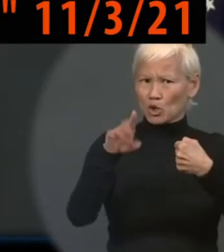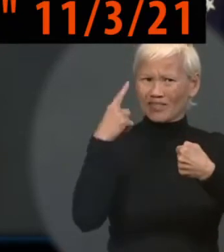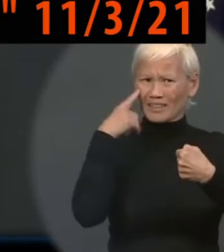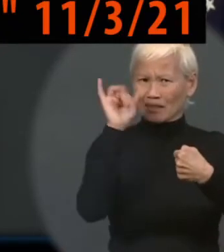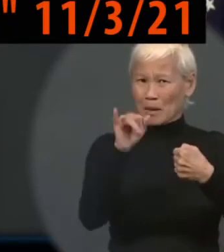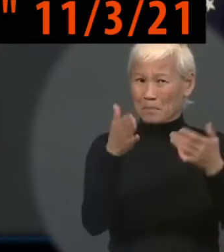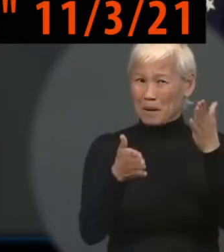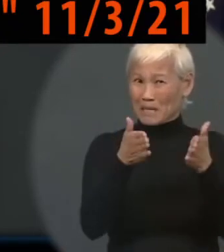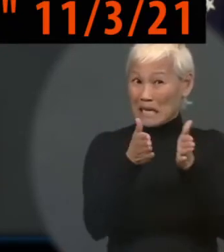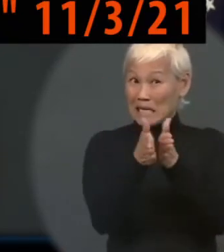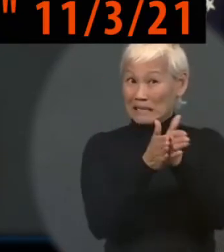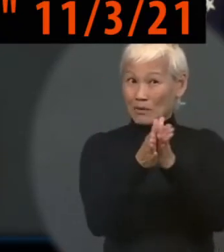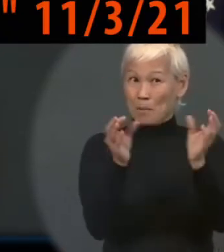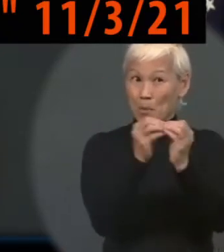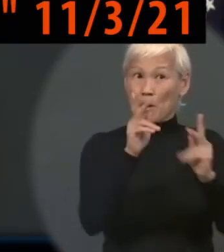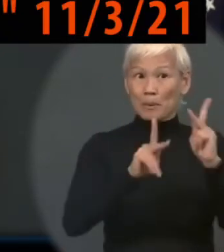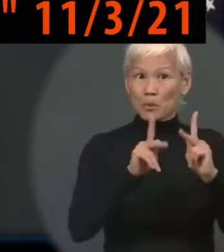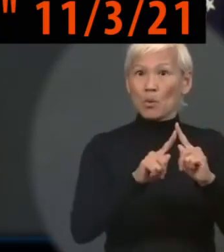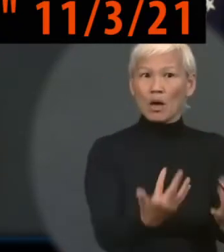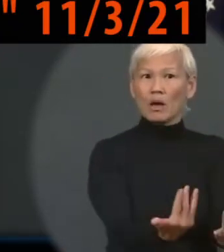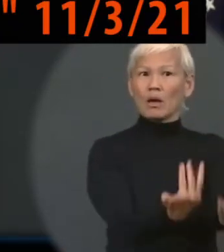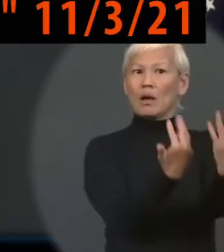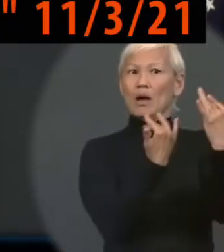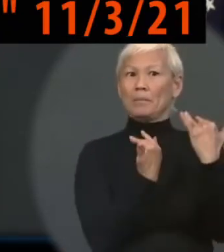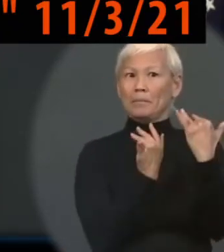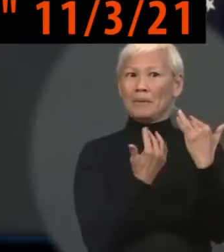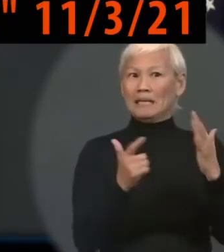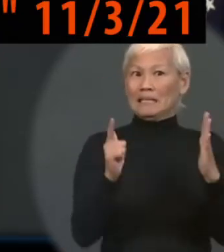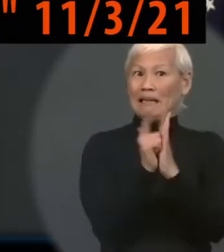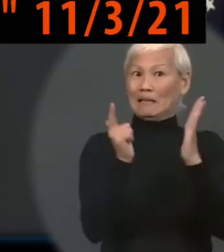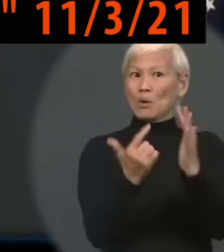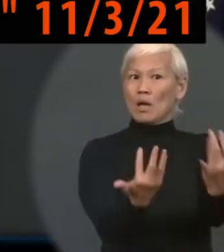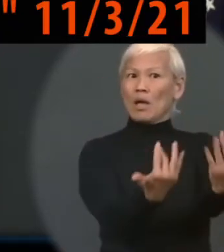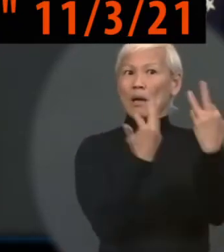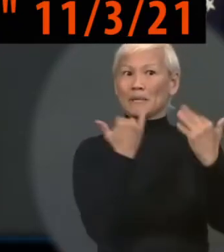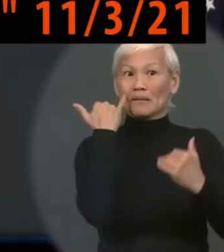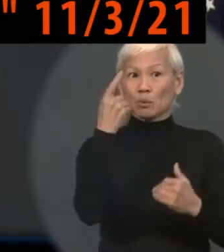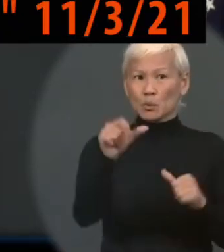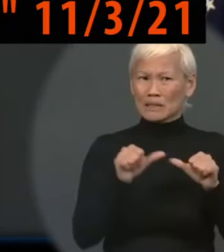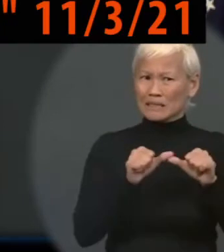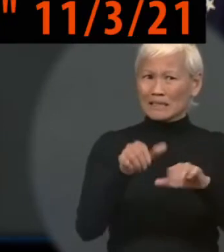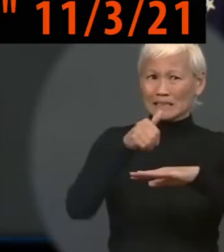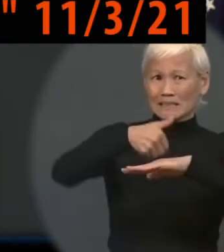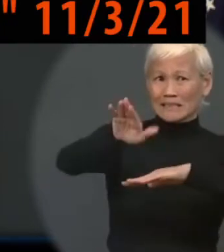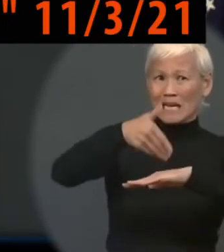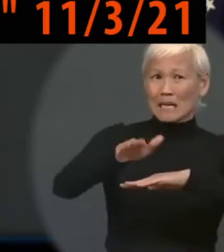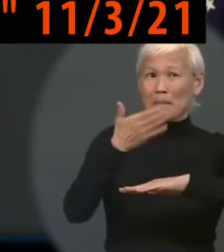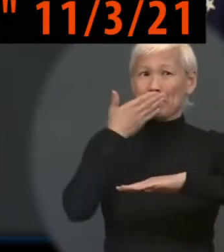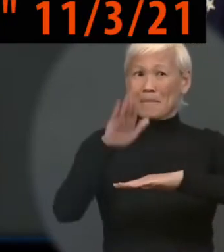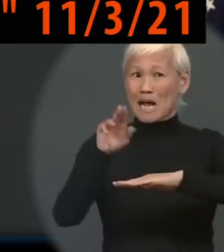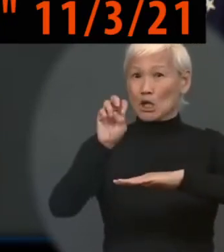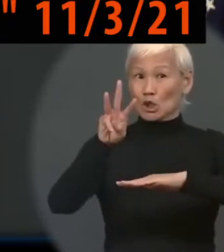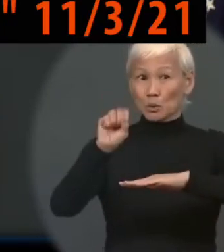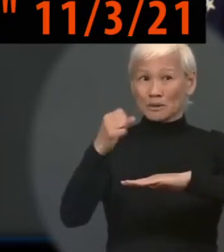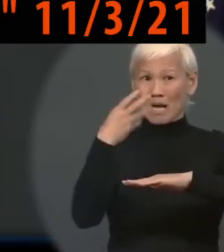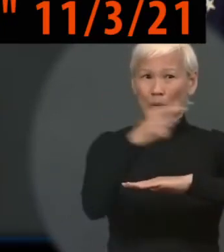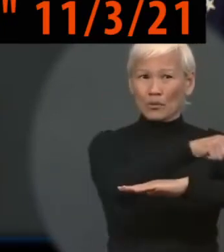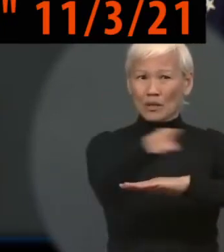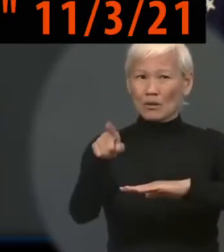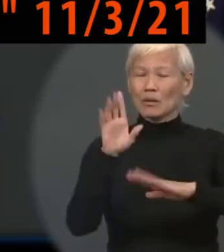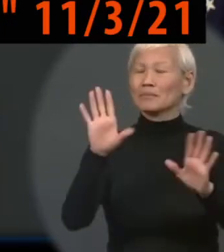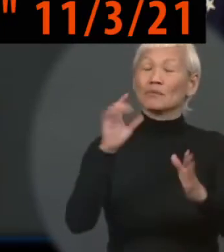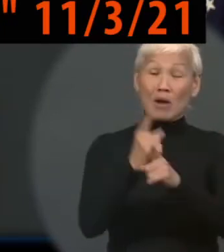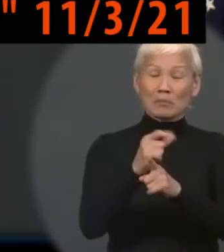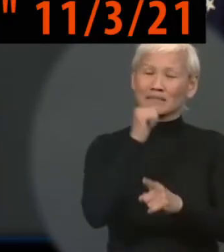more people to come over illegally? If you guys keep sending that garbage out, yeah, but it's not true. So this is a